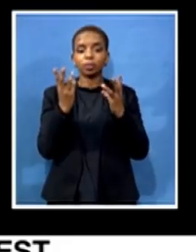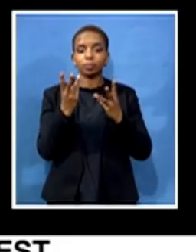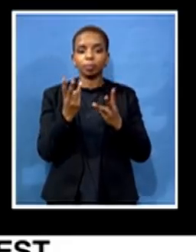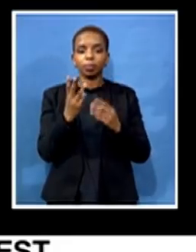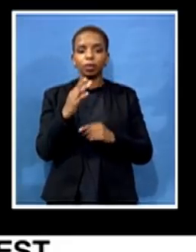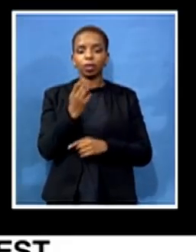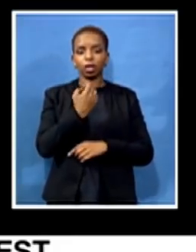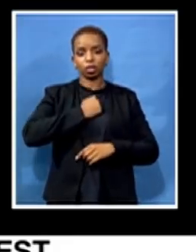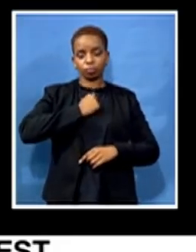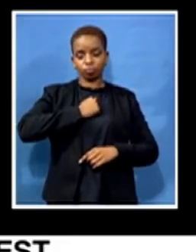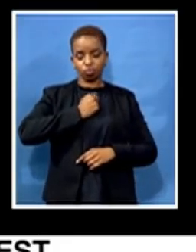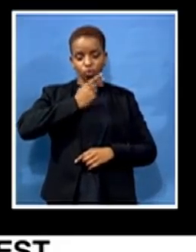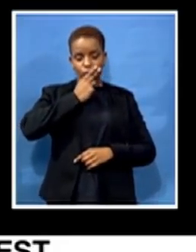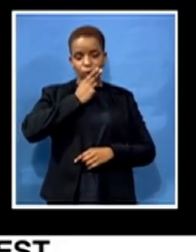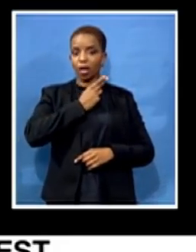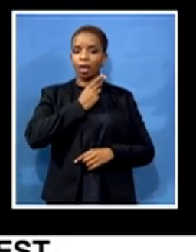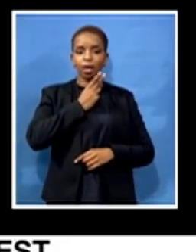cigarettes.